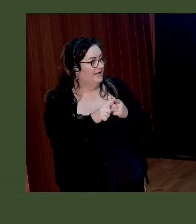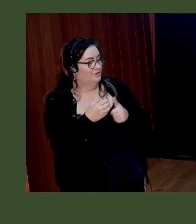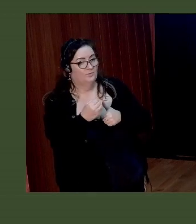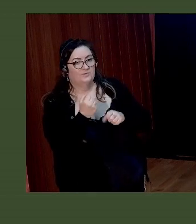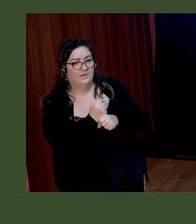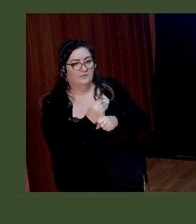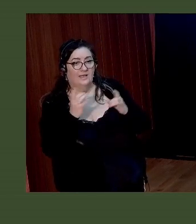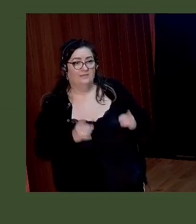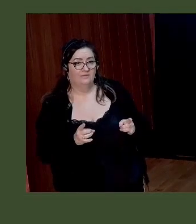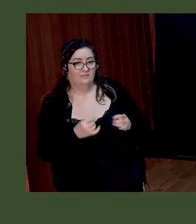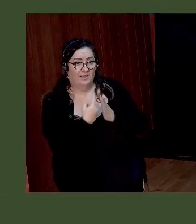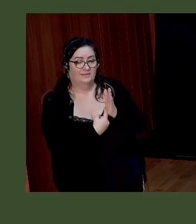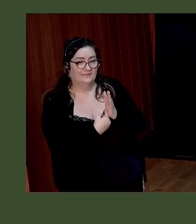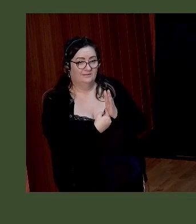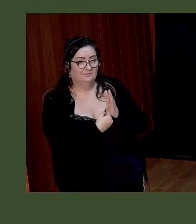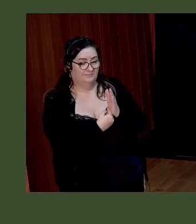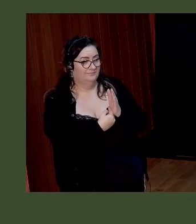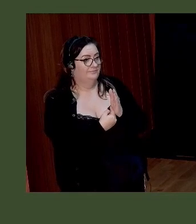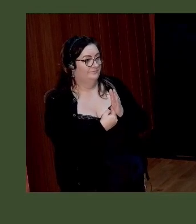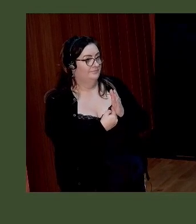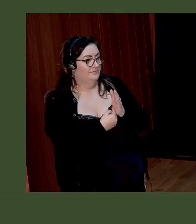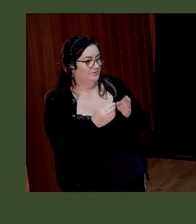and another one was about health policy.